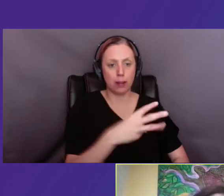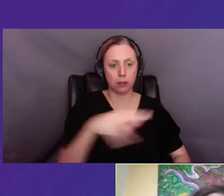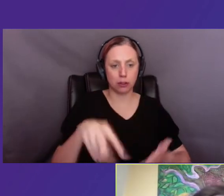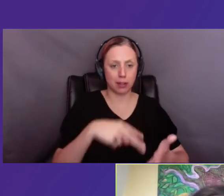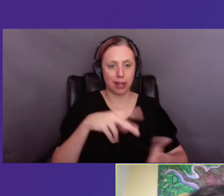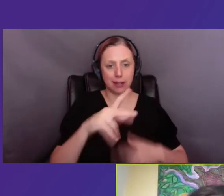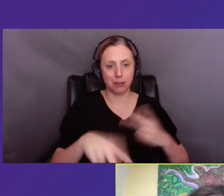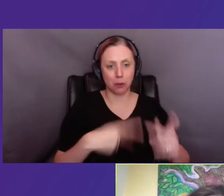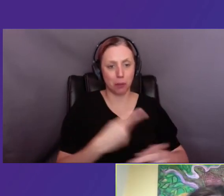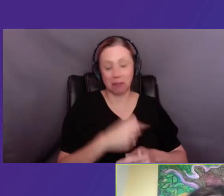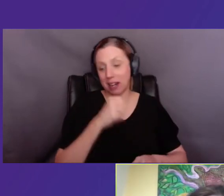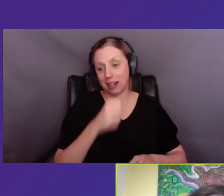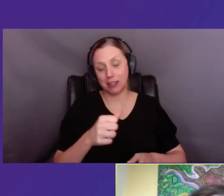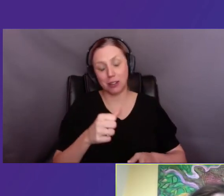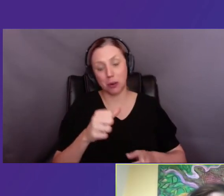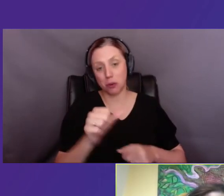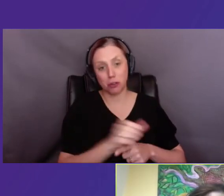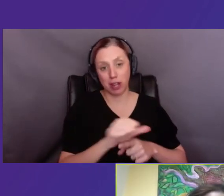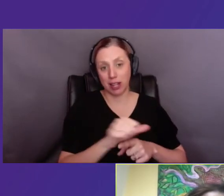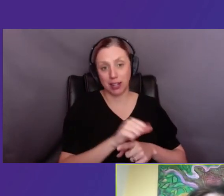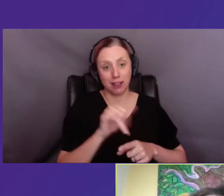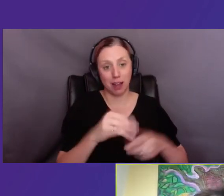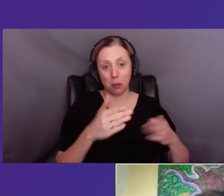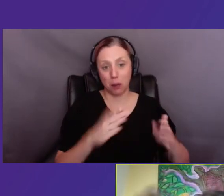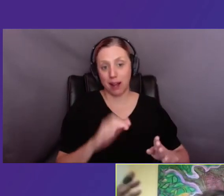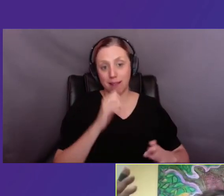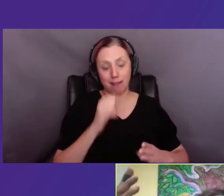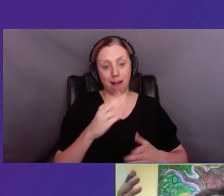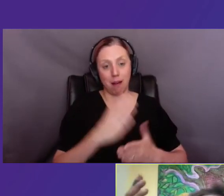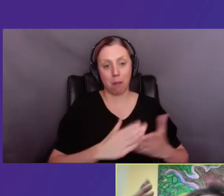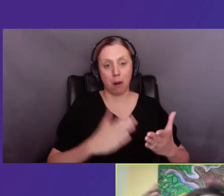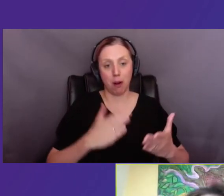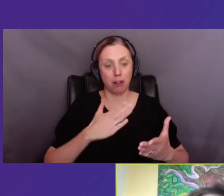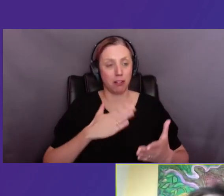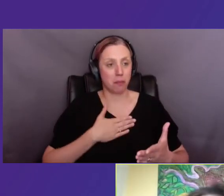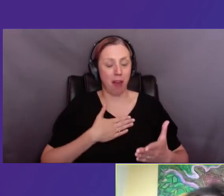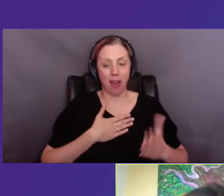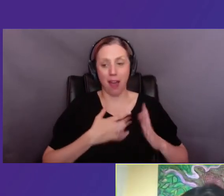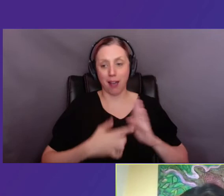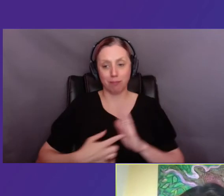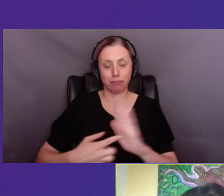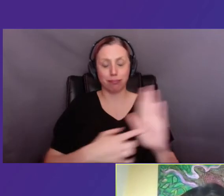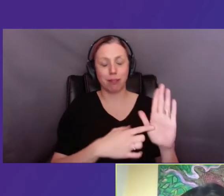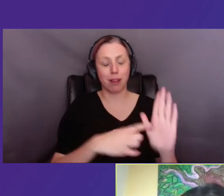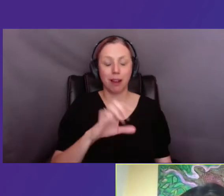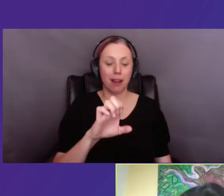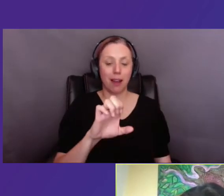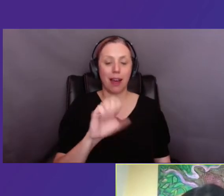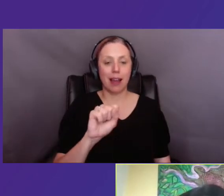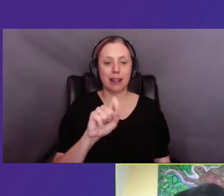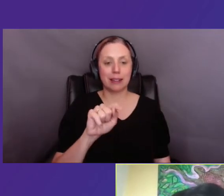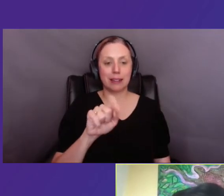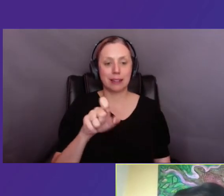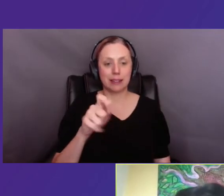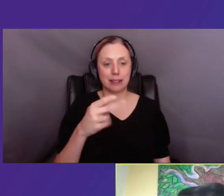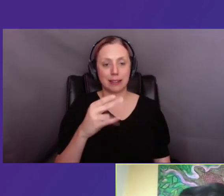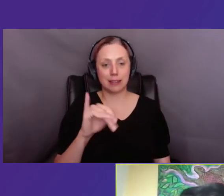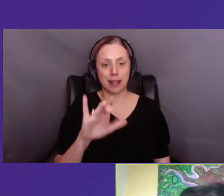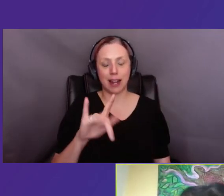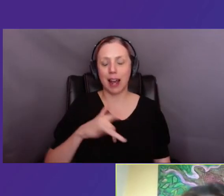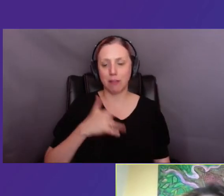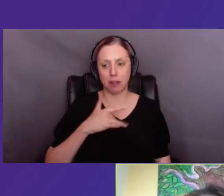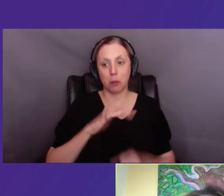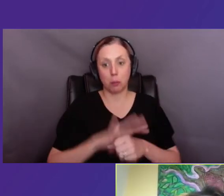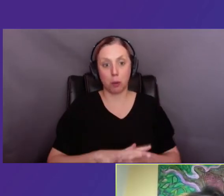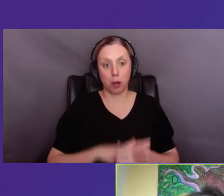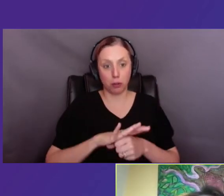don't train in them. It's not part of my aesthetic, and I feel there is a pressure